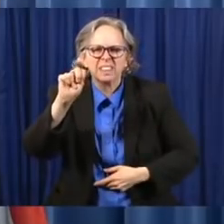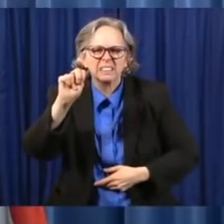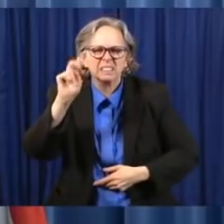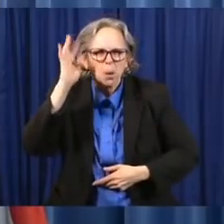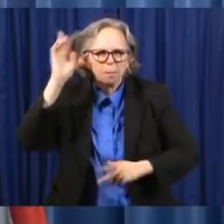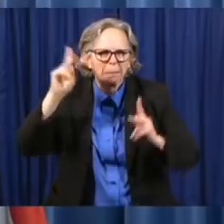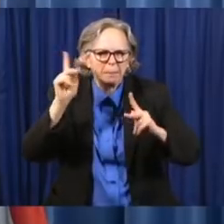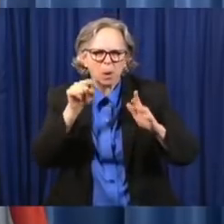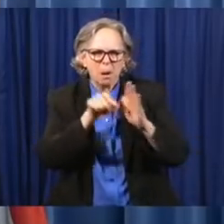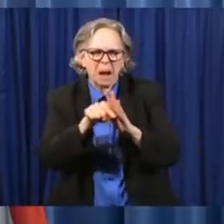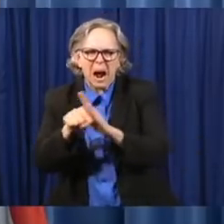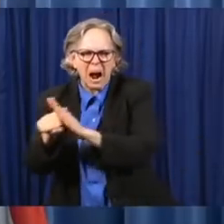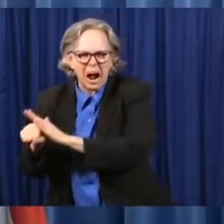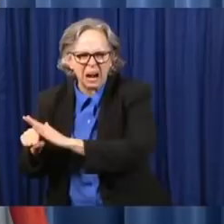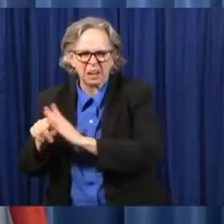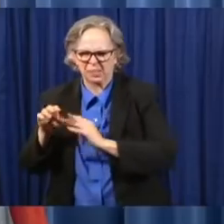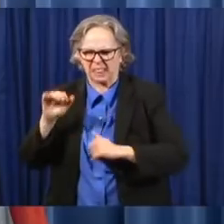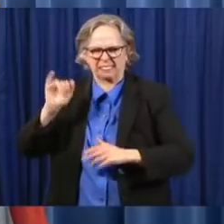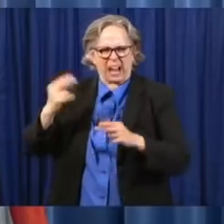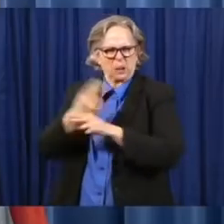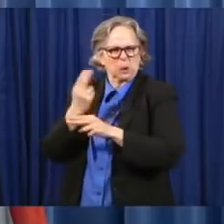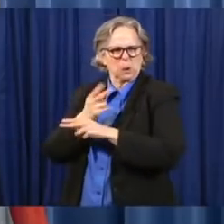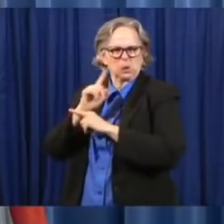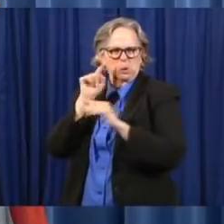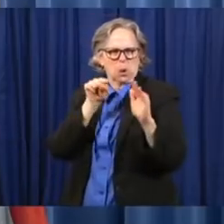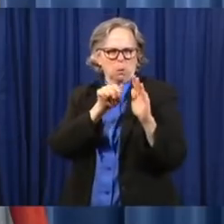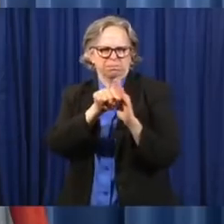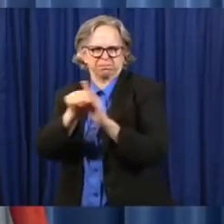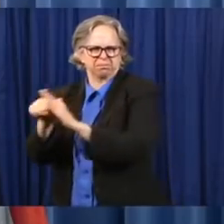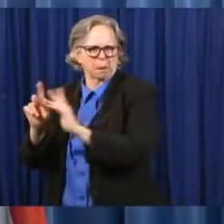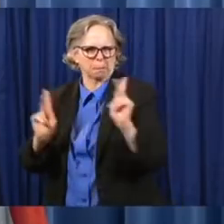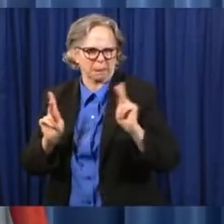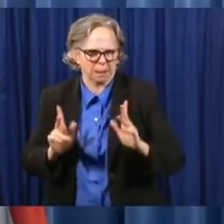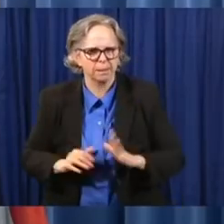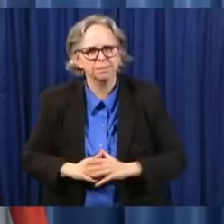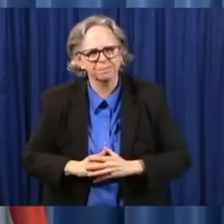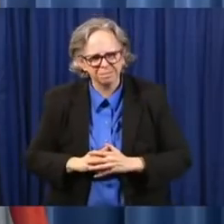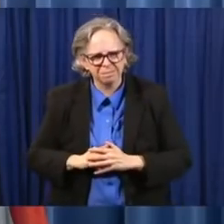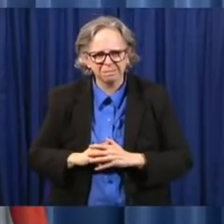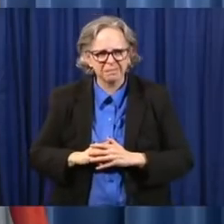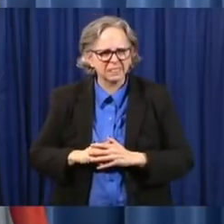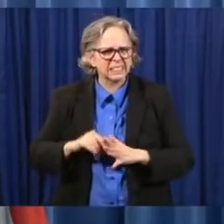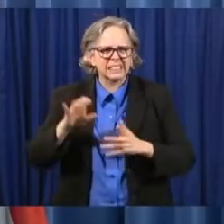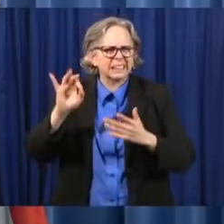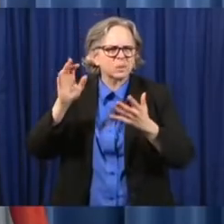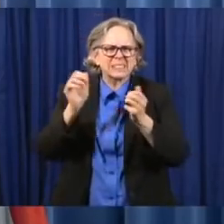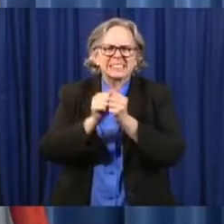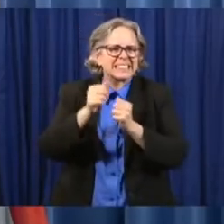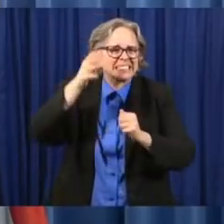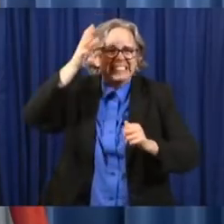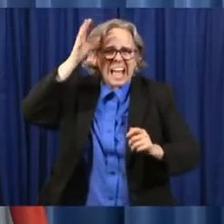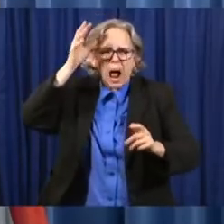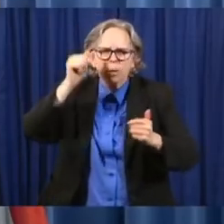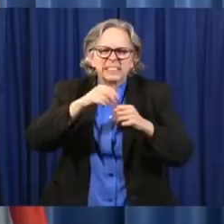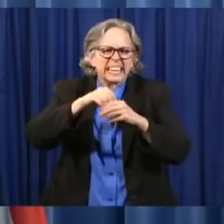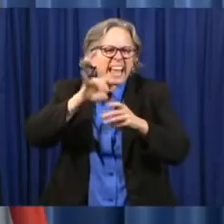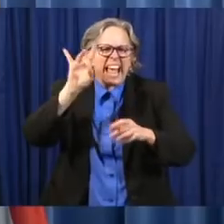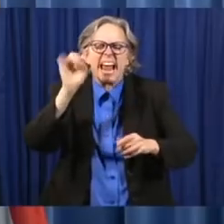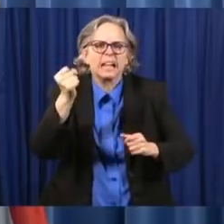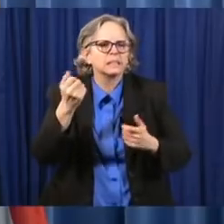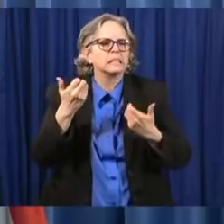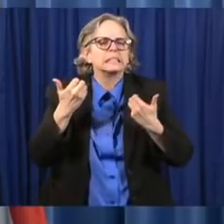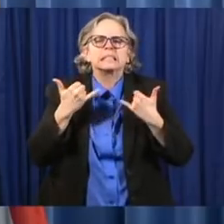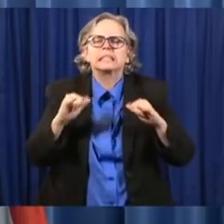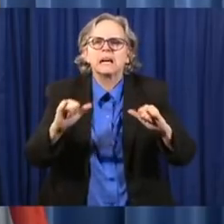of so many of the prisoners. Even into his 80s, Dad still vividly pictured in his mind